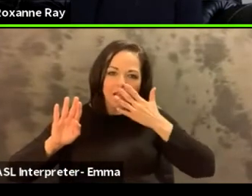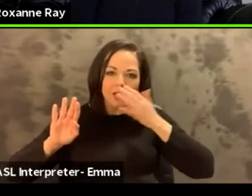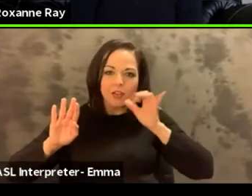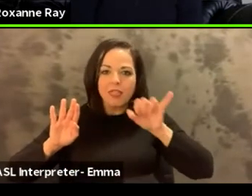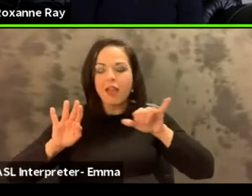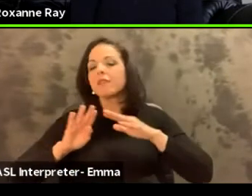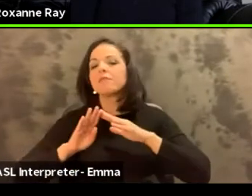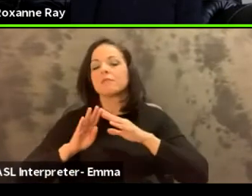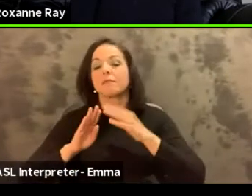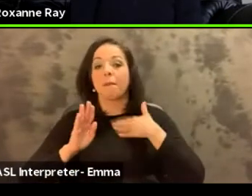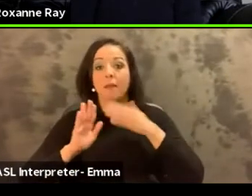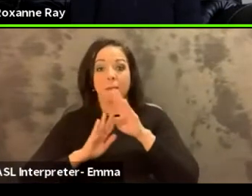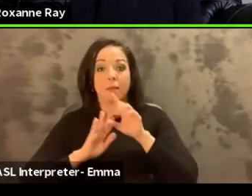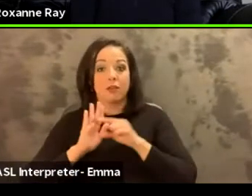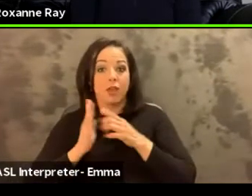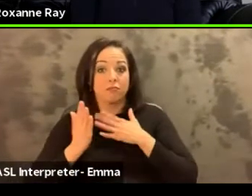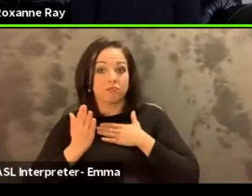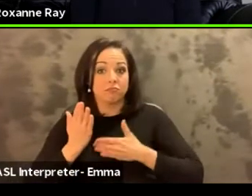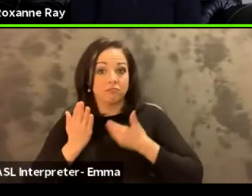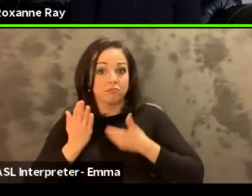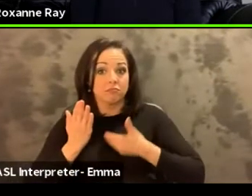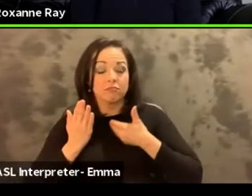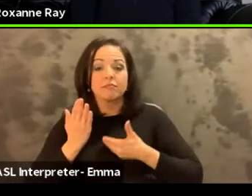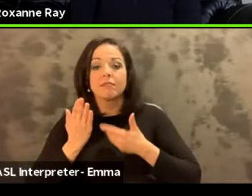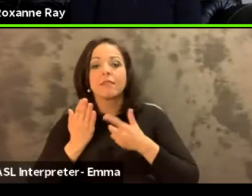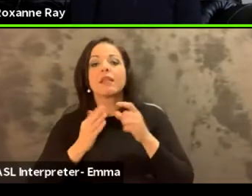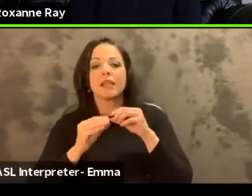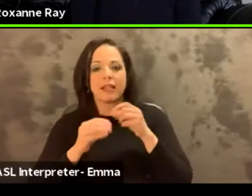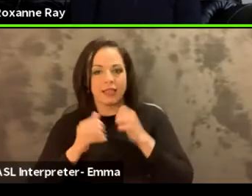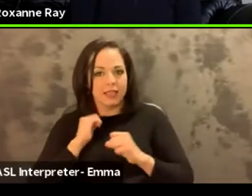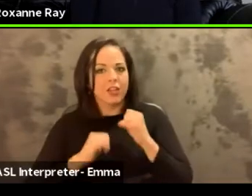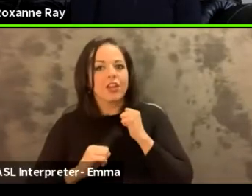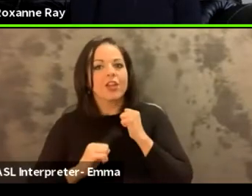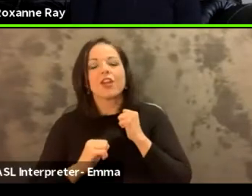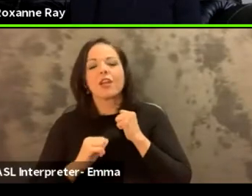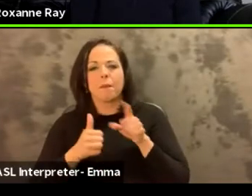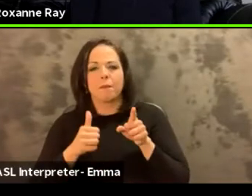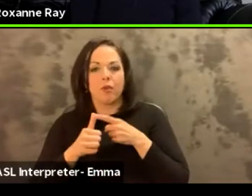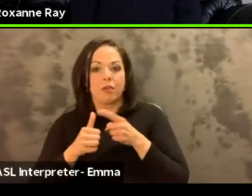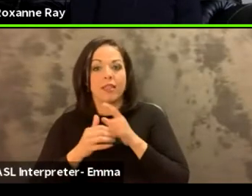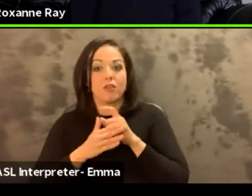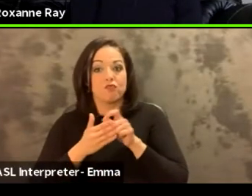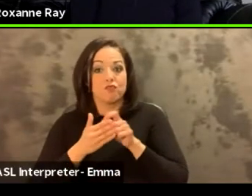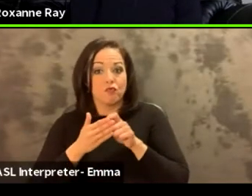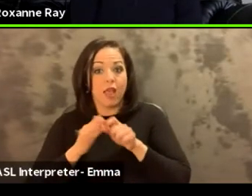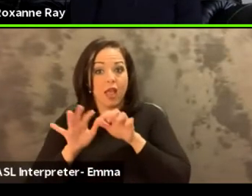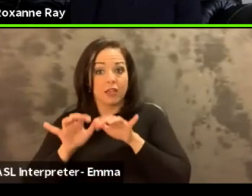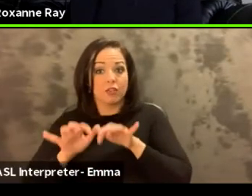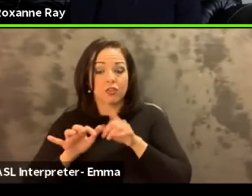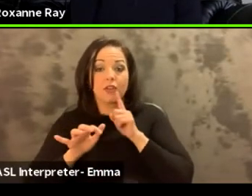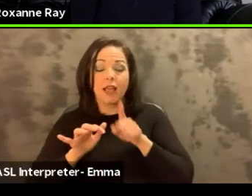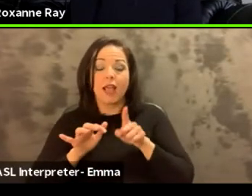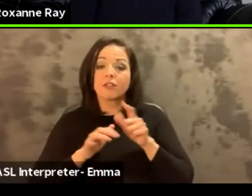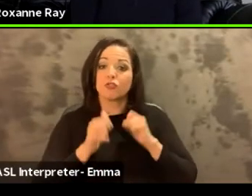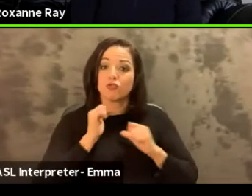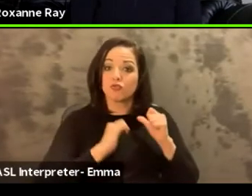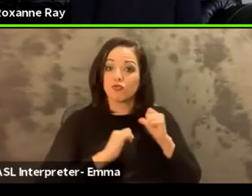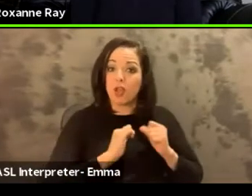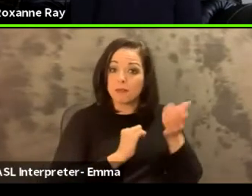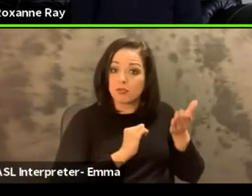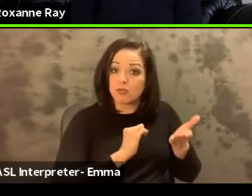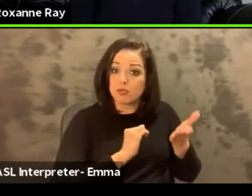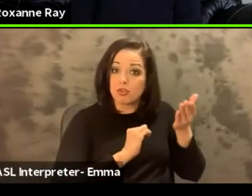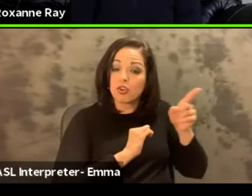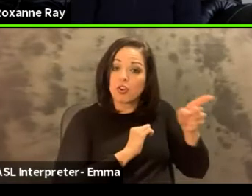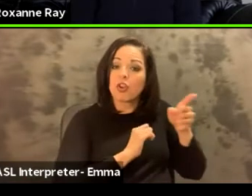My background is in theater, primarily as a writer and a dramaturg. And that's the